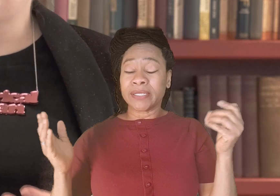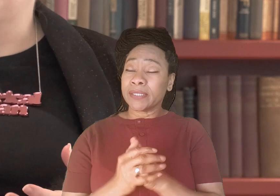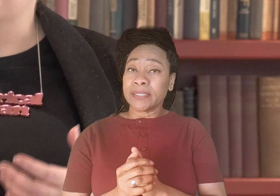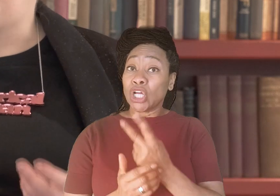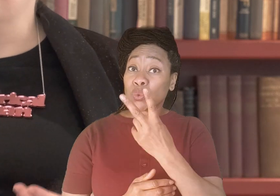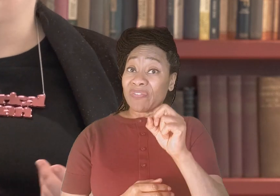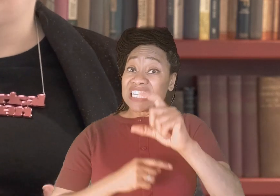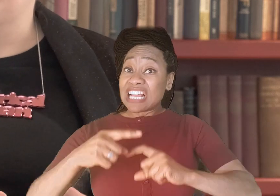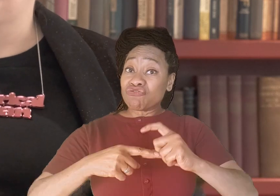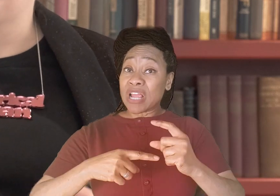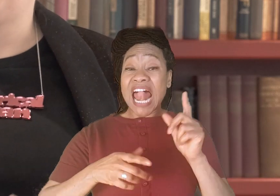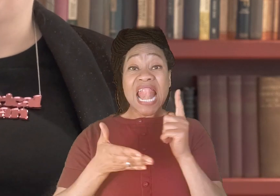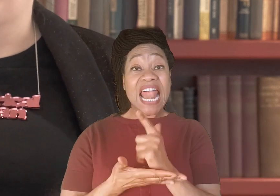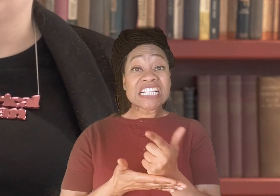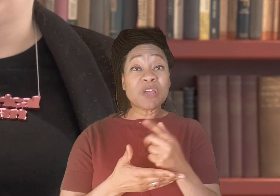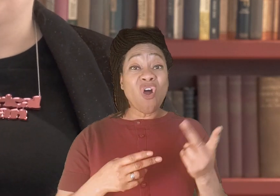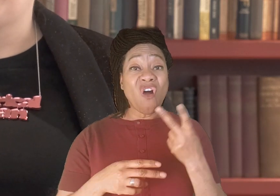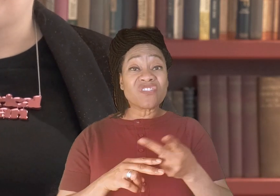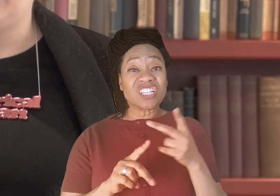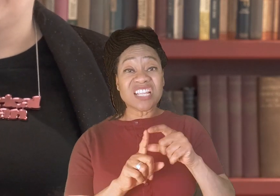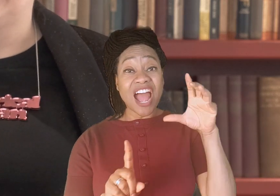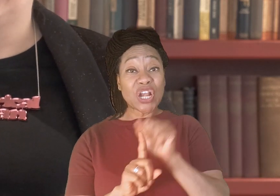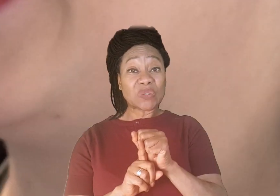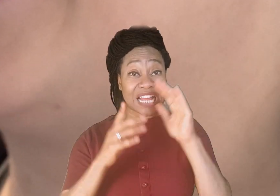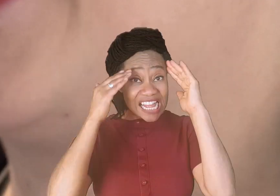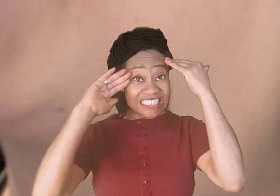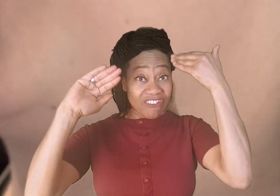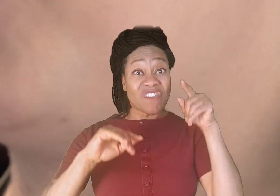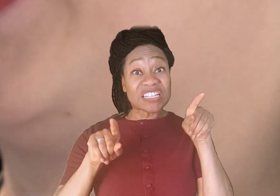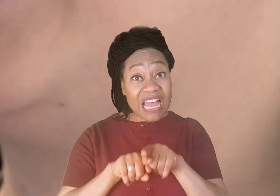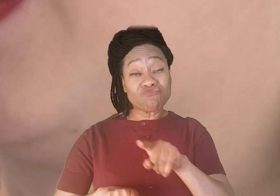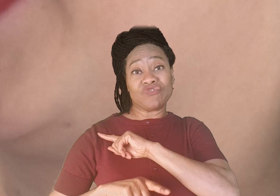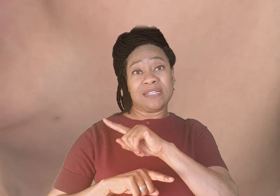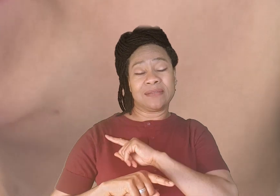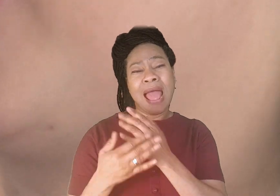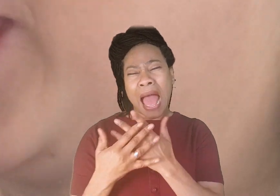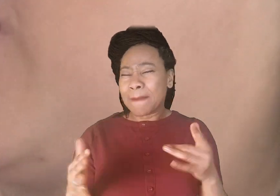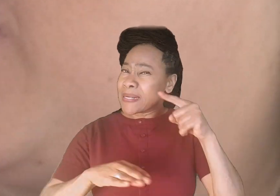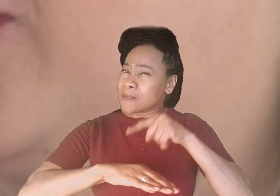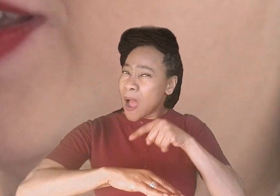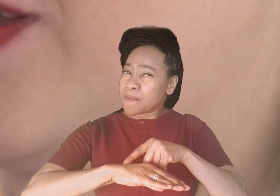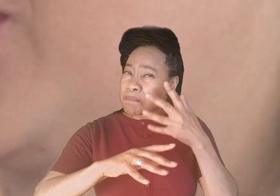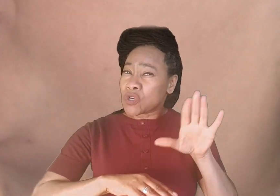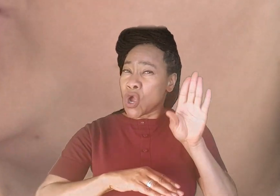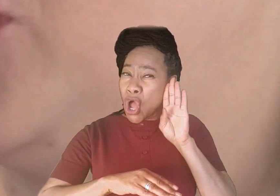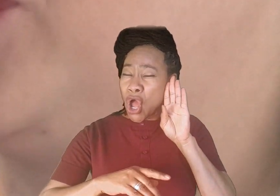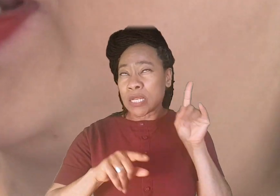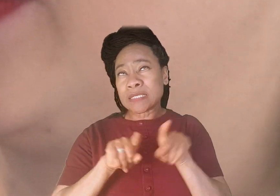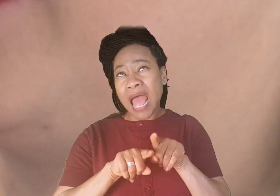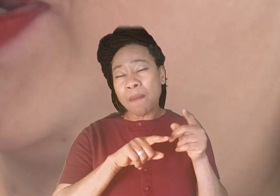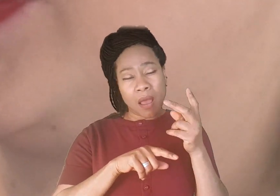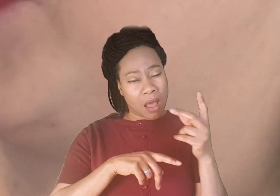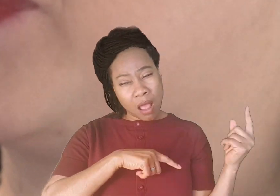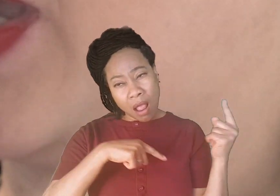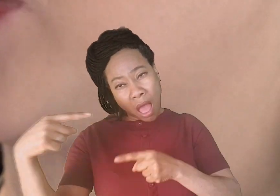century, lesbians were often diagnosed as hysterics for this very reason. And how many times have we heard this argument used